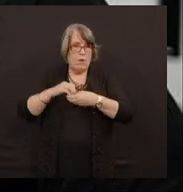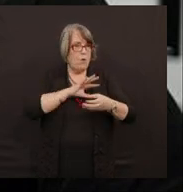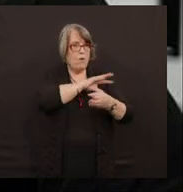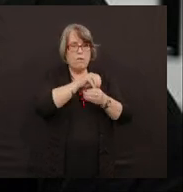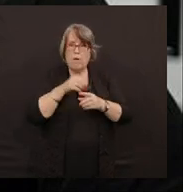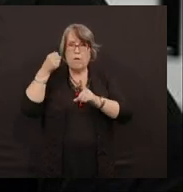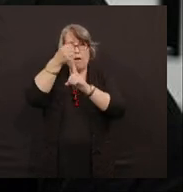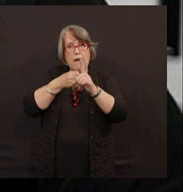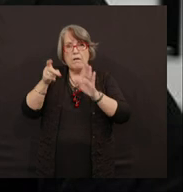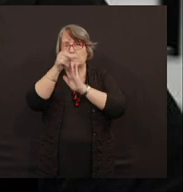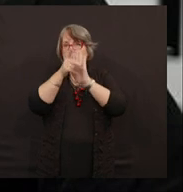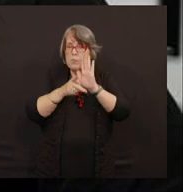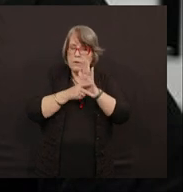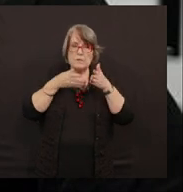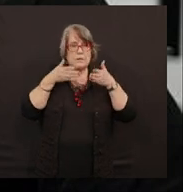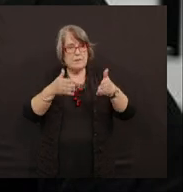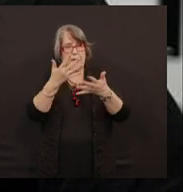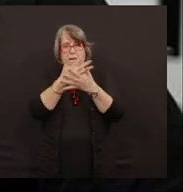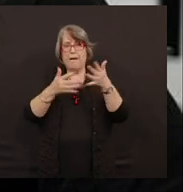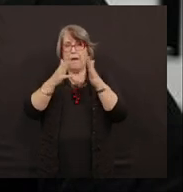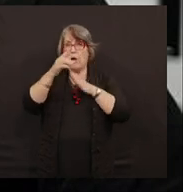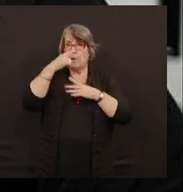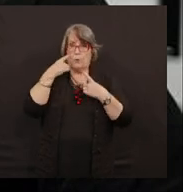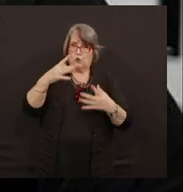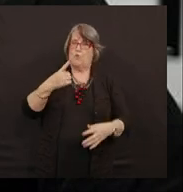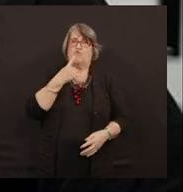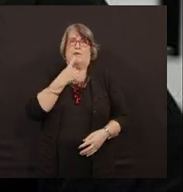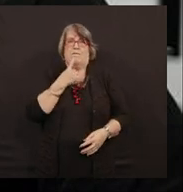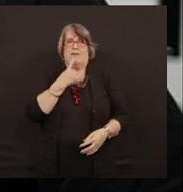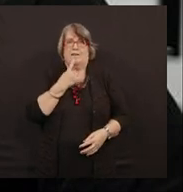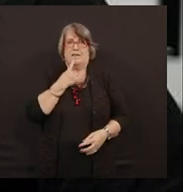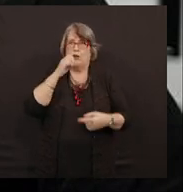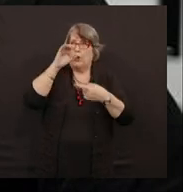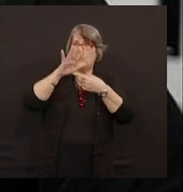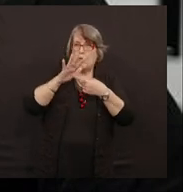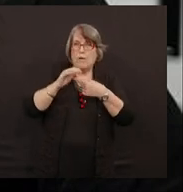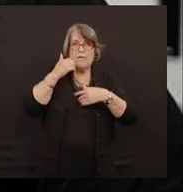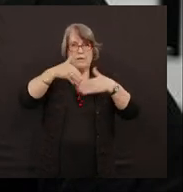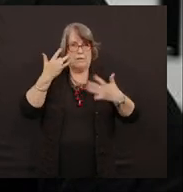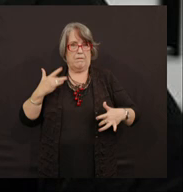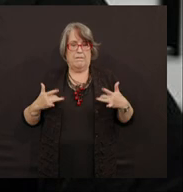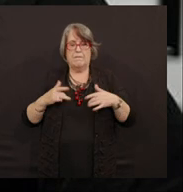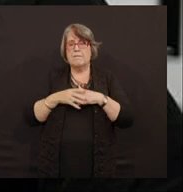advocacy, policy, practice, the ways that people show their preferences and their priorities in everyday life.